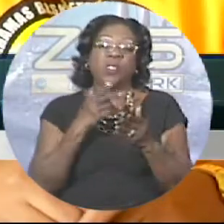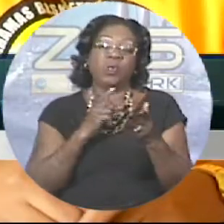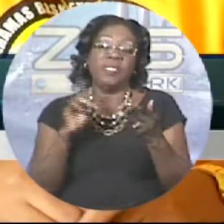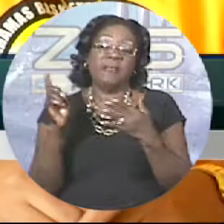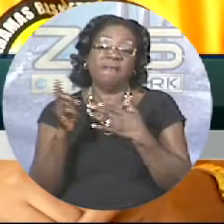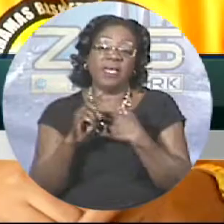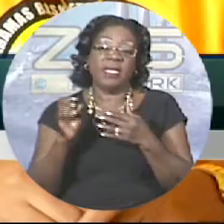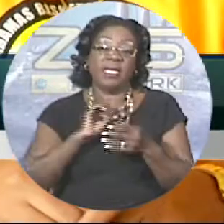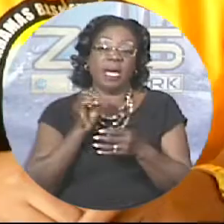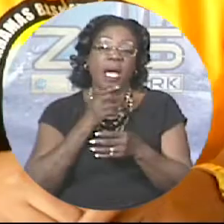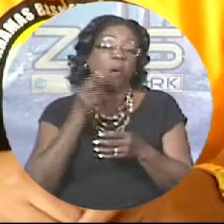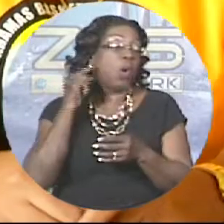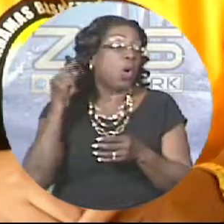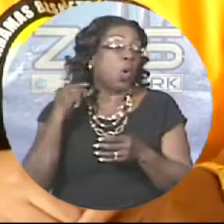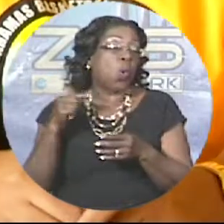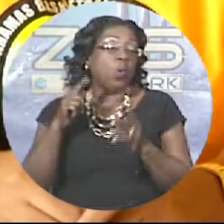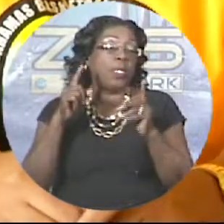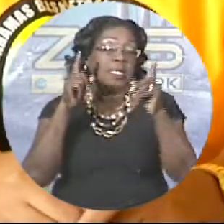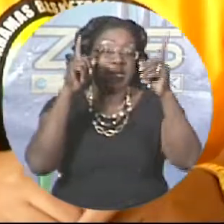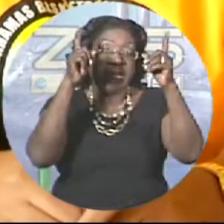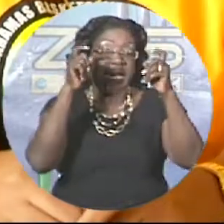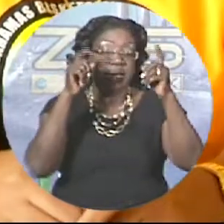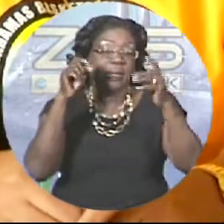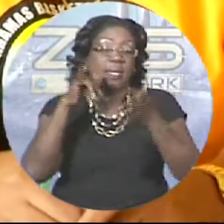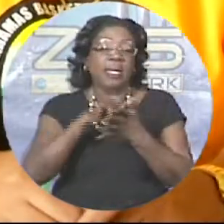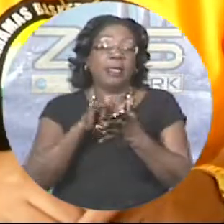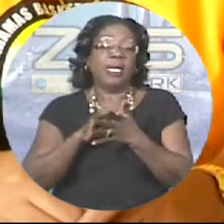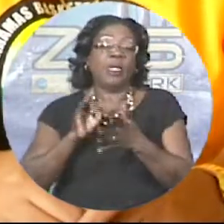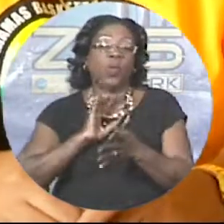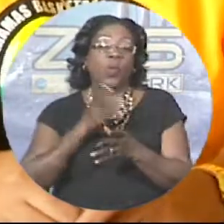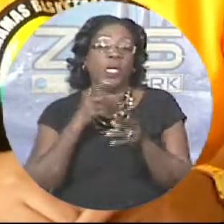title that we won last year at the CBC tournament.